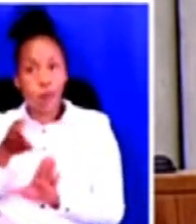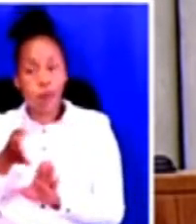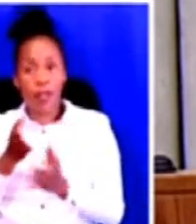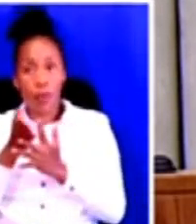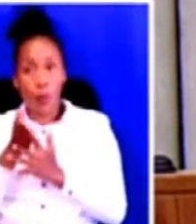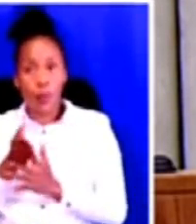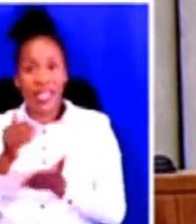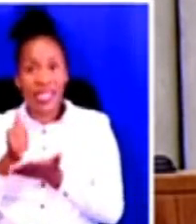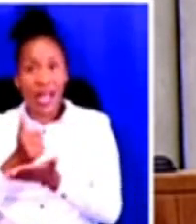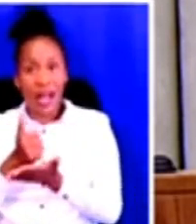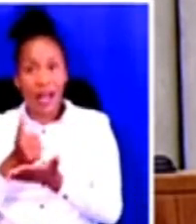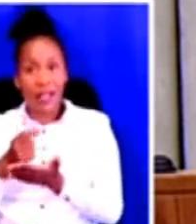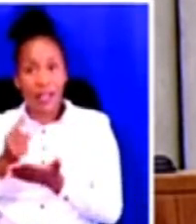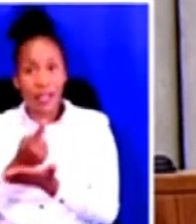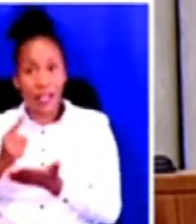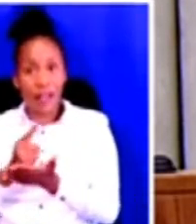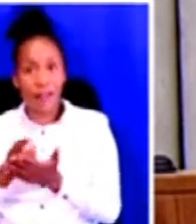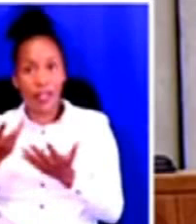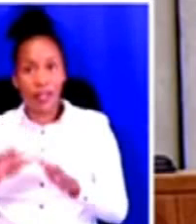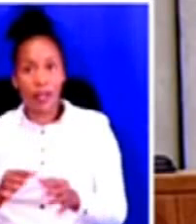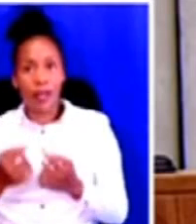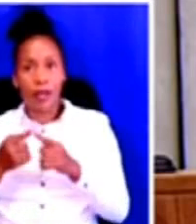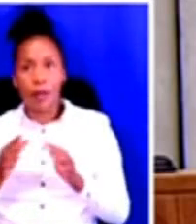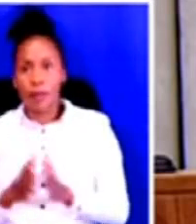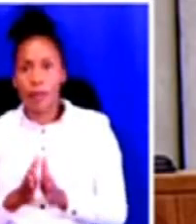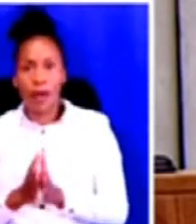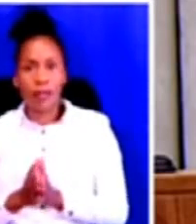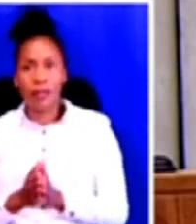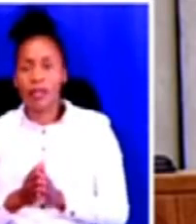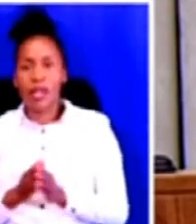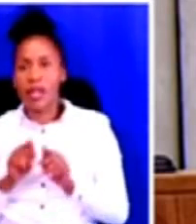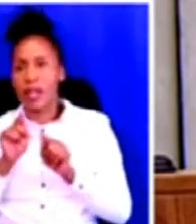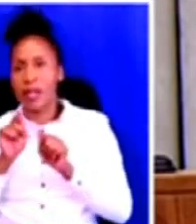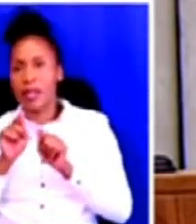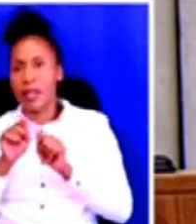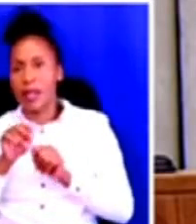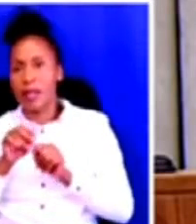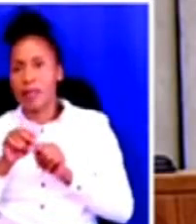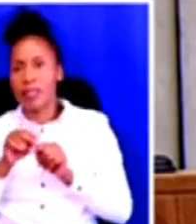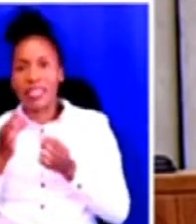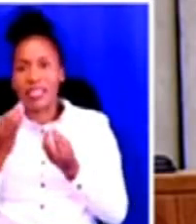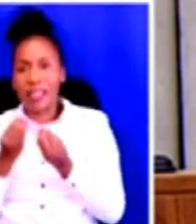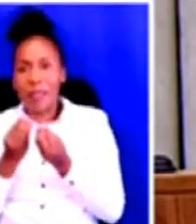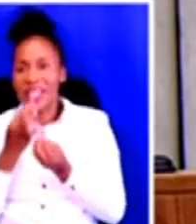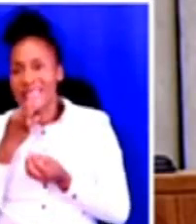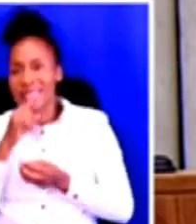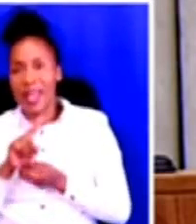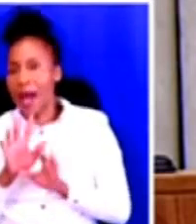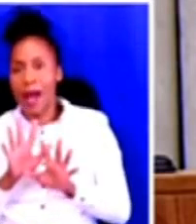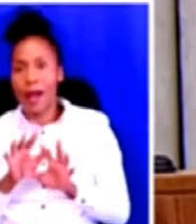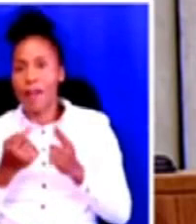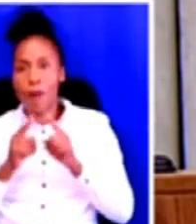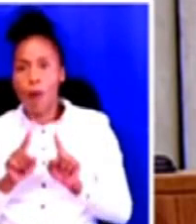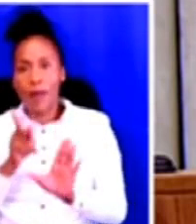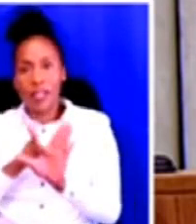but not just for some remarks and things, but for meaningful participation.